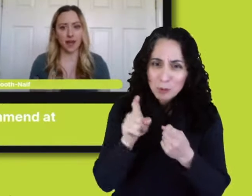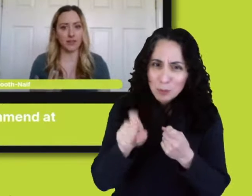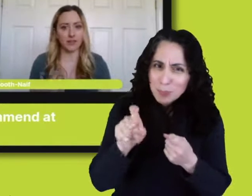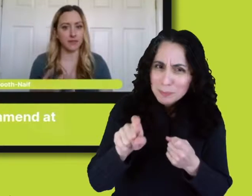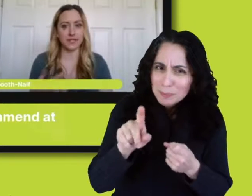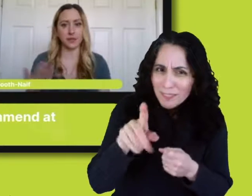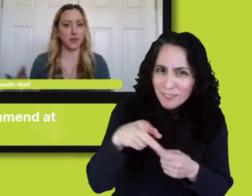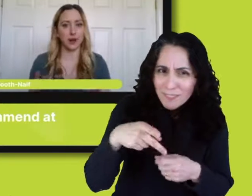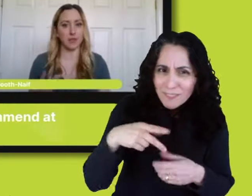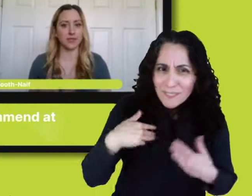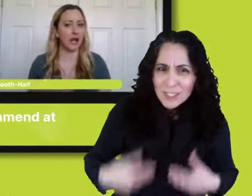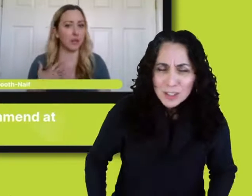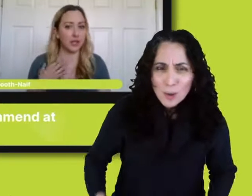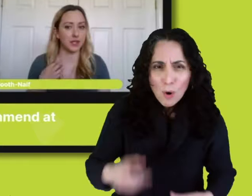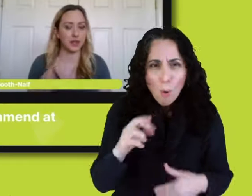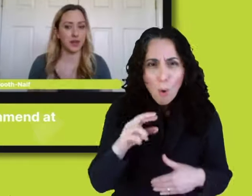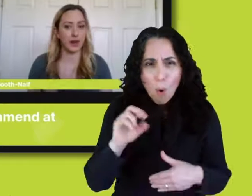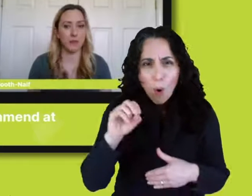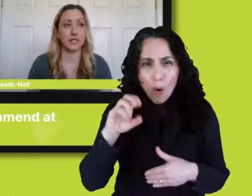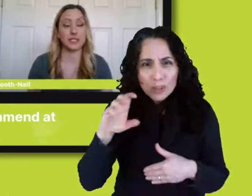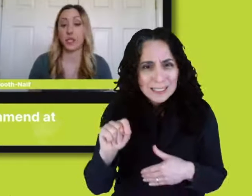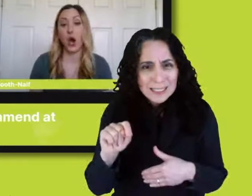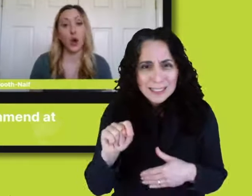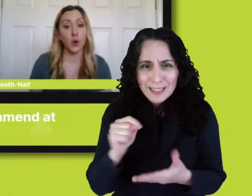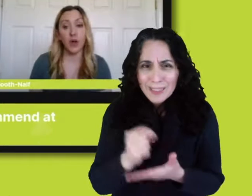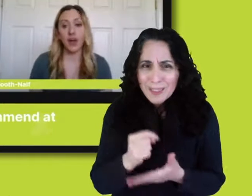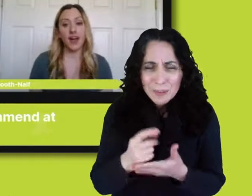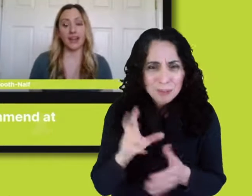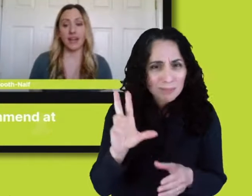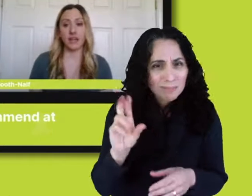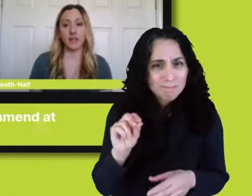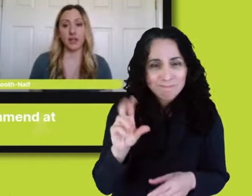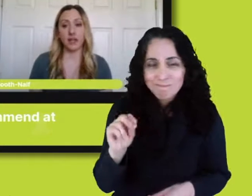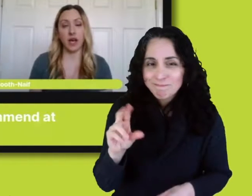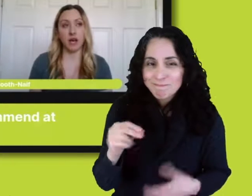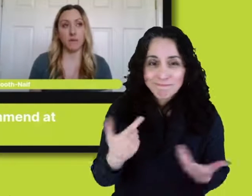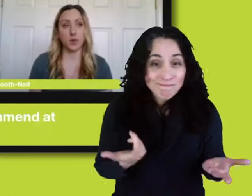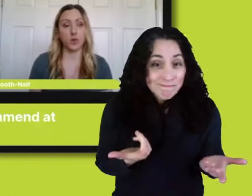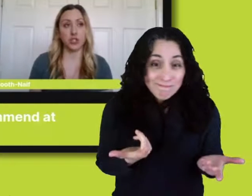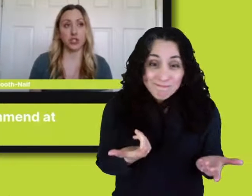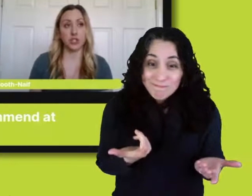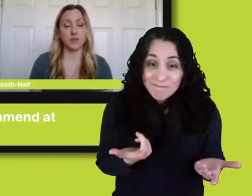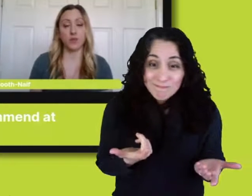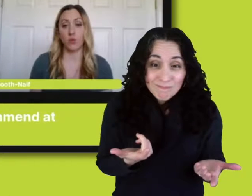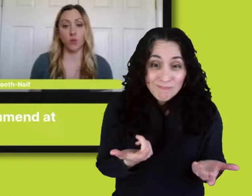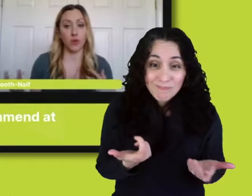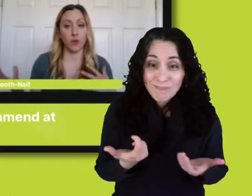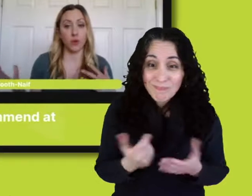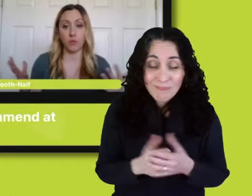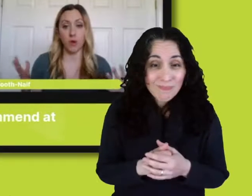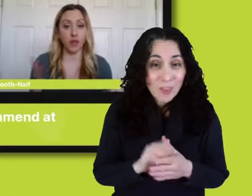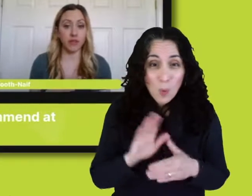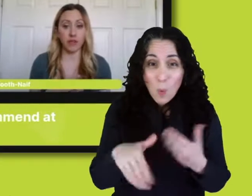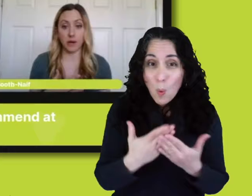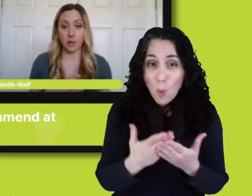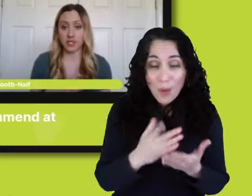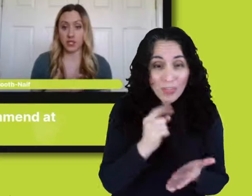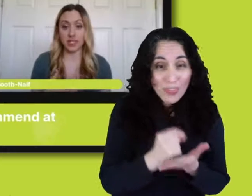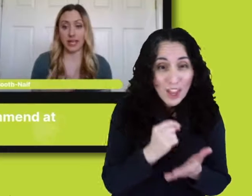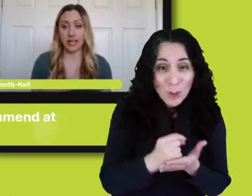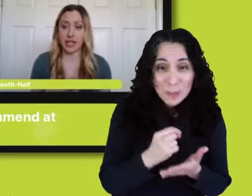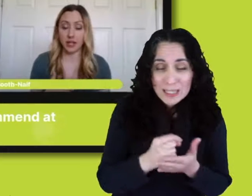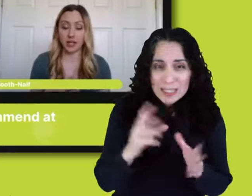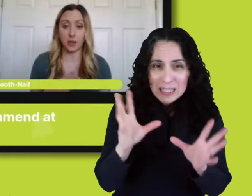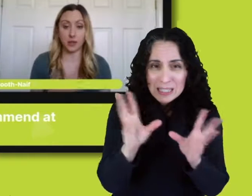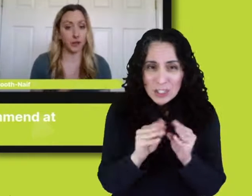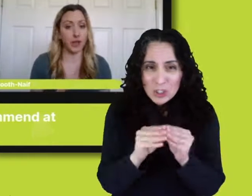like a physical therapist or occupational therapist. No, a lot of it was just, all of the therapy sessions